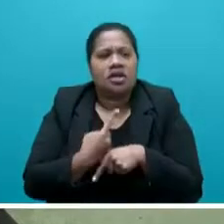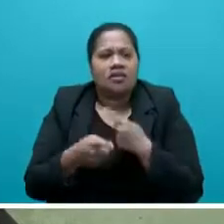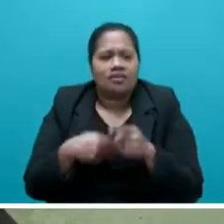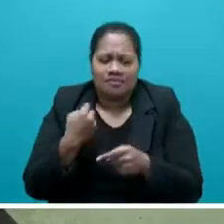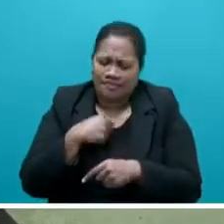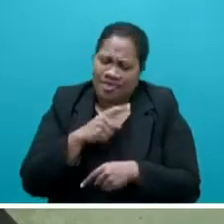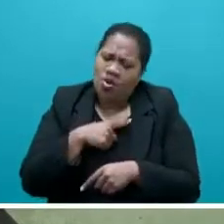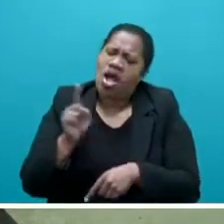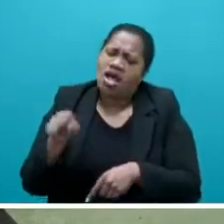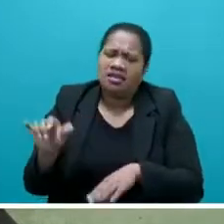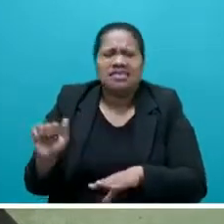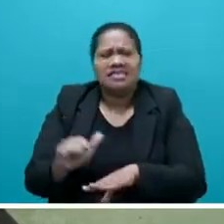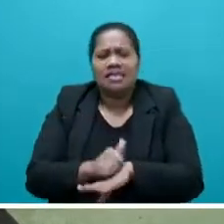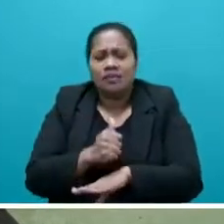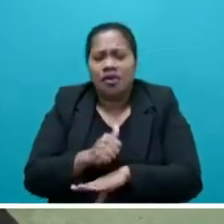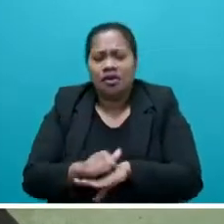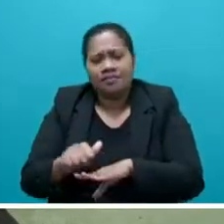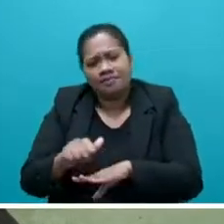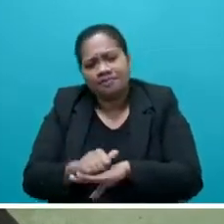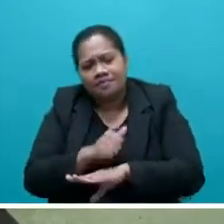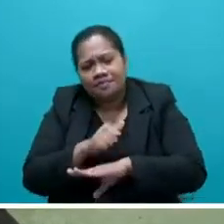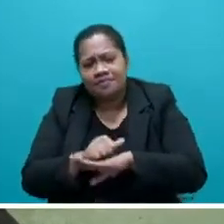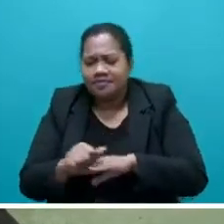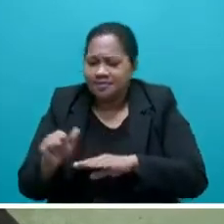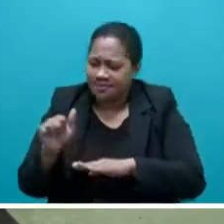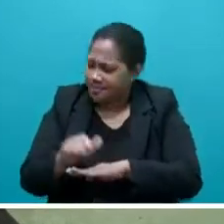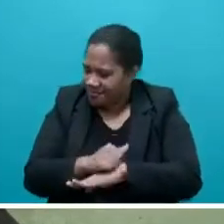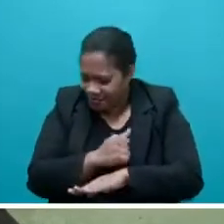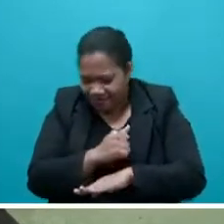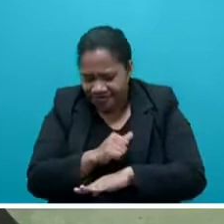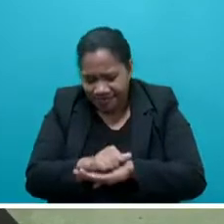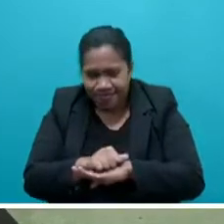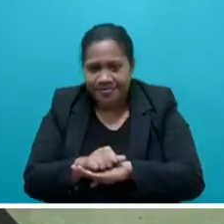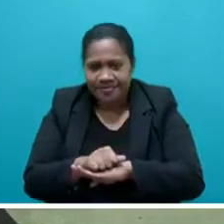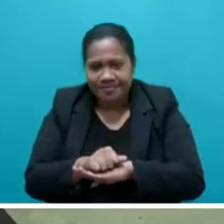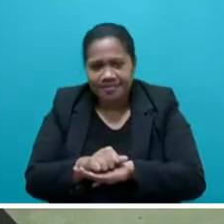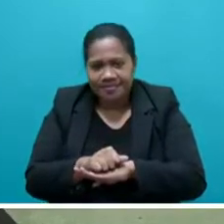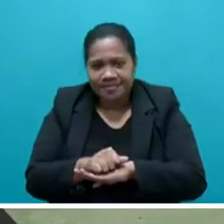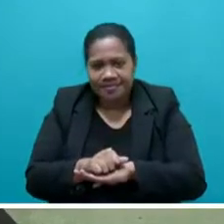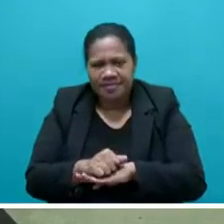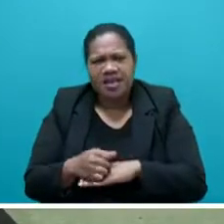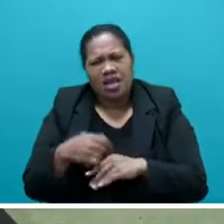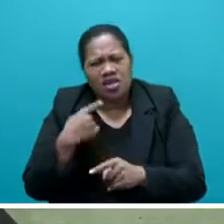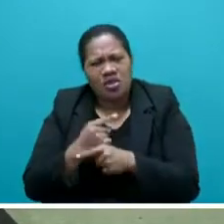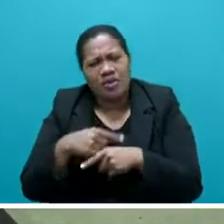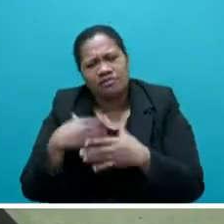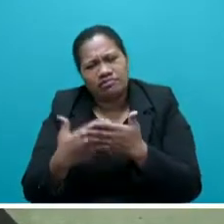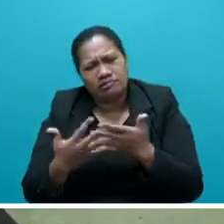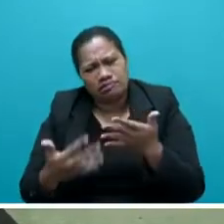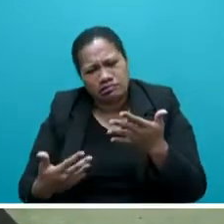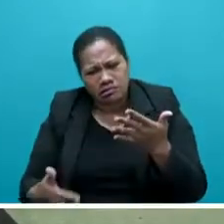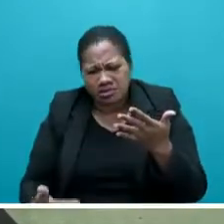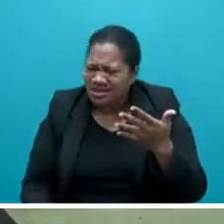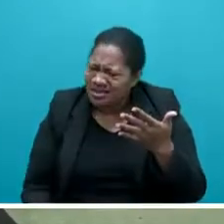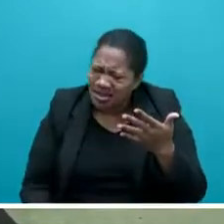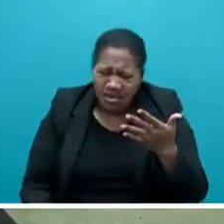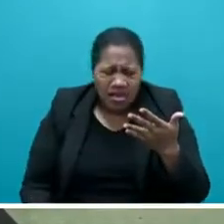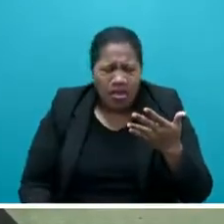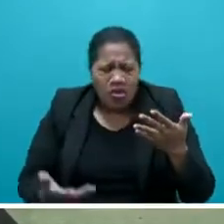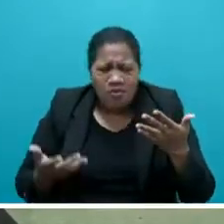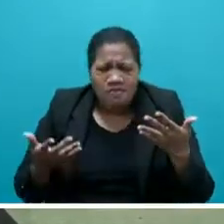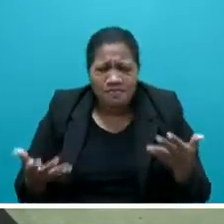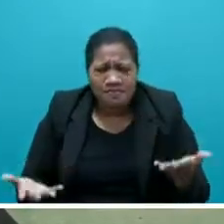Singapore, and Singapore does ethnic analysis, and therefore that's why we should do it. Mr. Speaker, sir, this is such, you know,